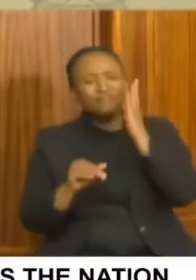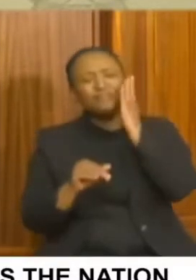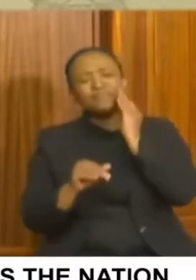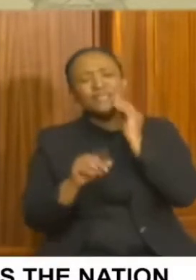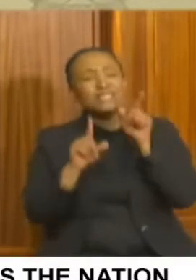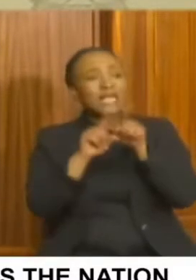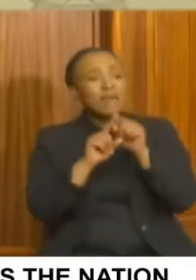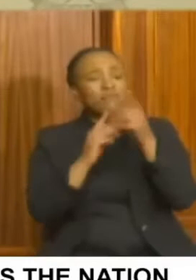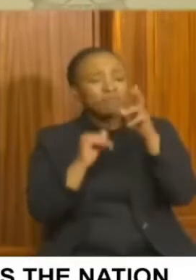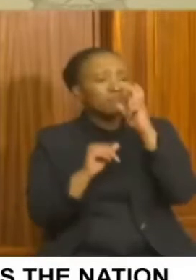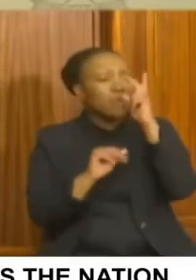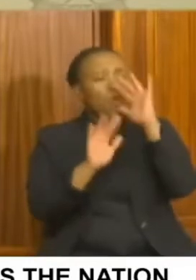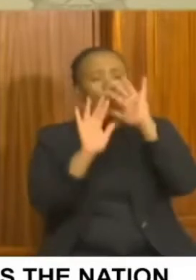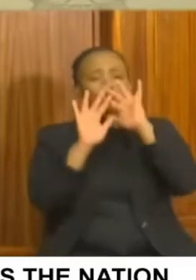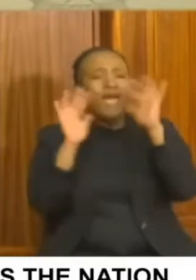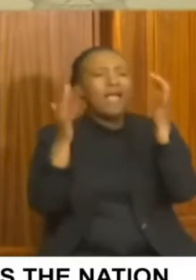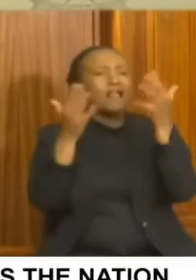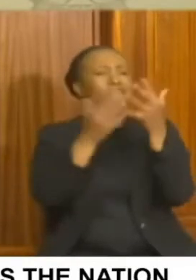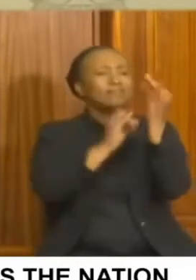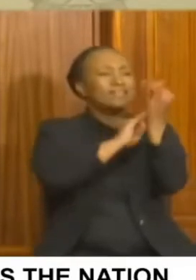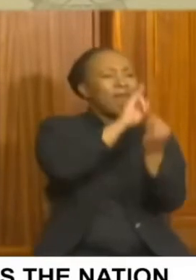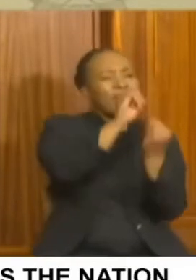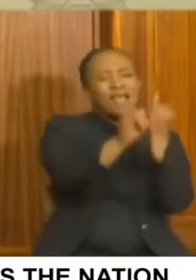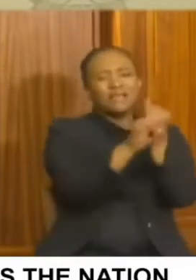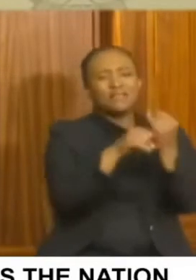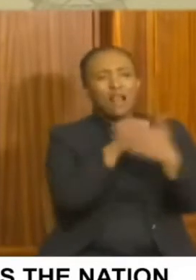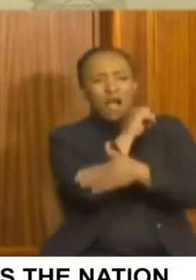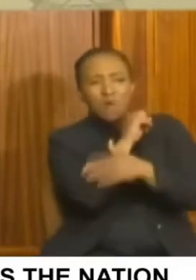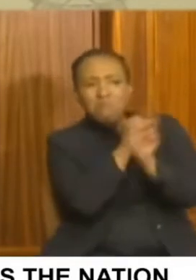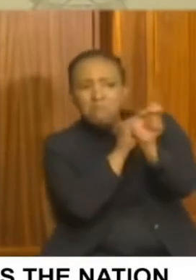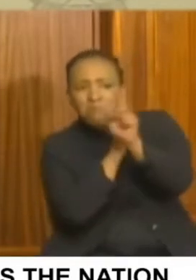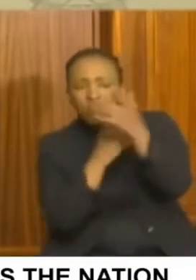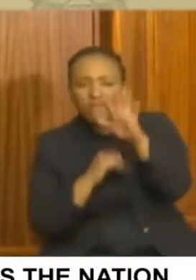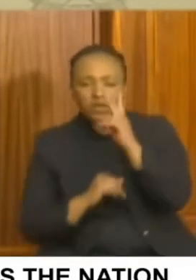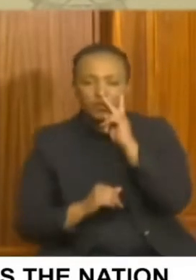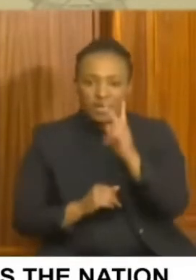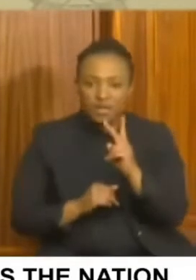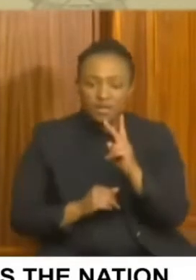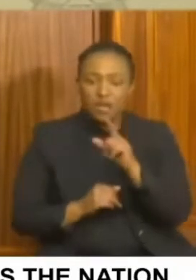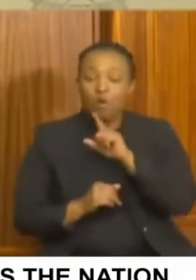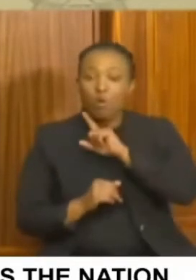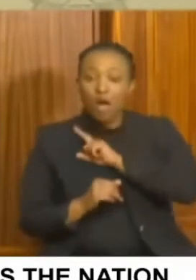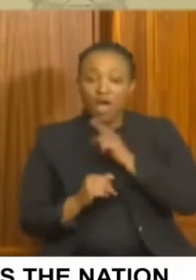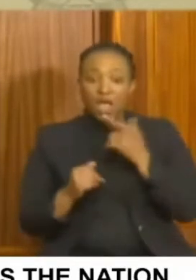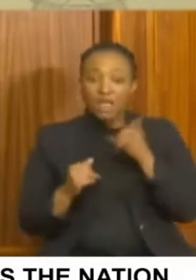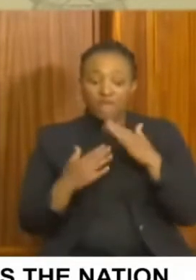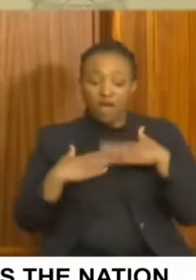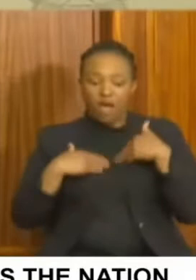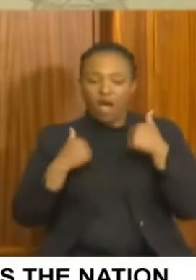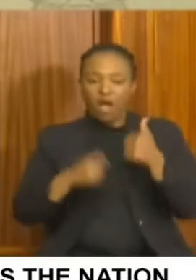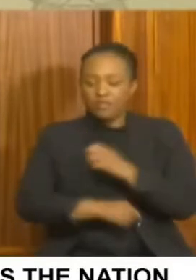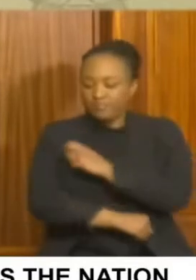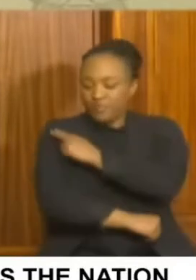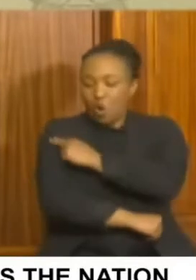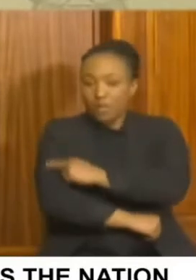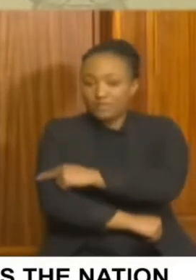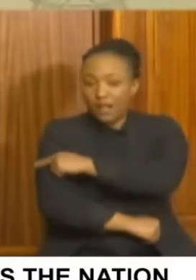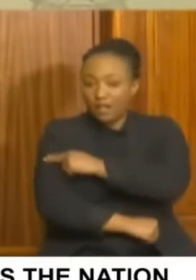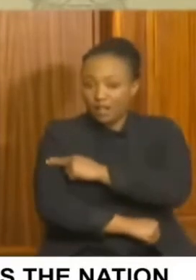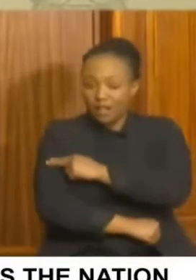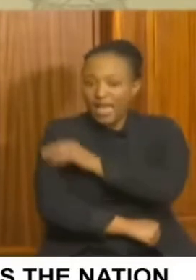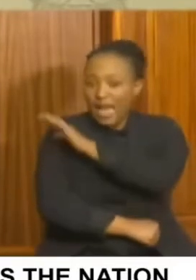world is that when health facilities are overwhelmed, yeah, more lives are lost.